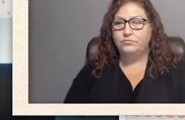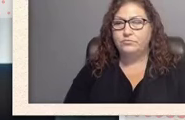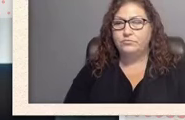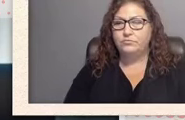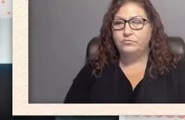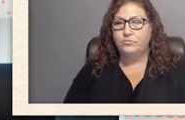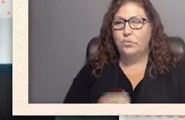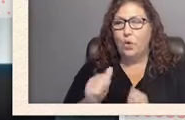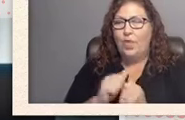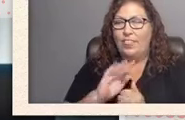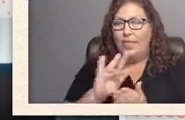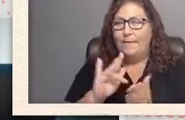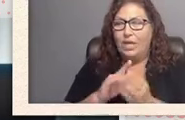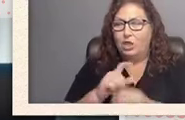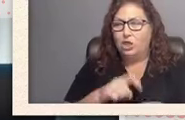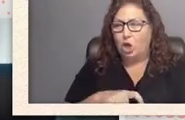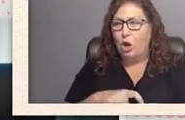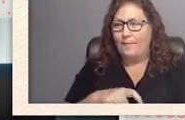election cycle.